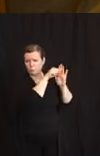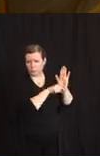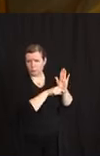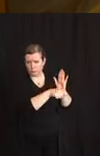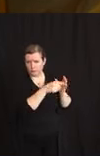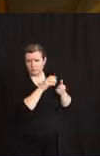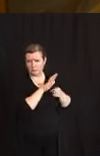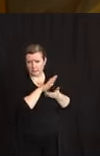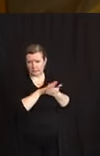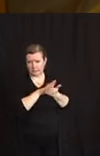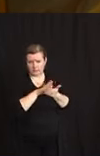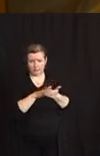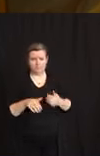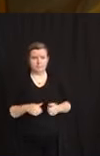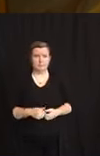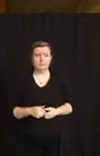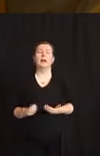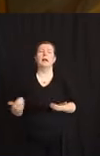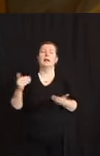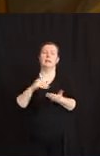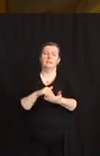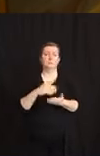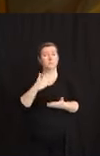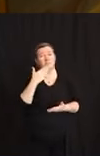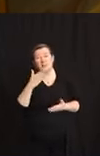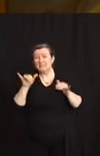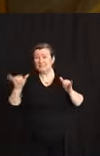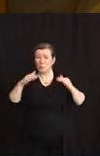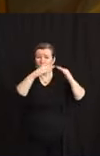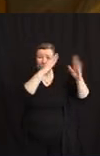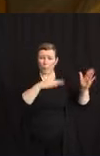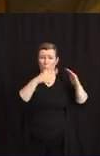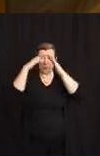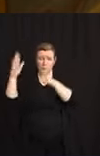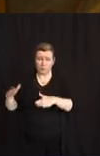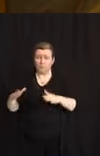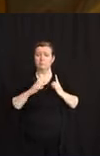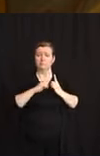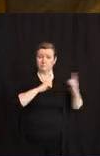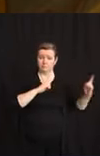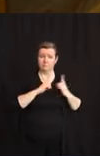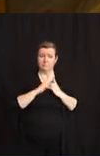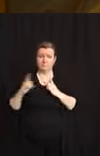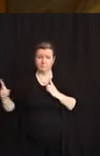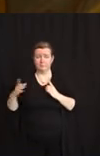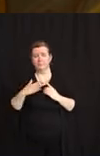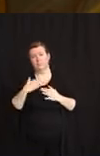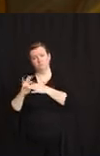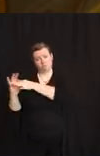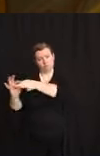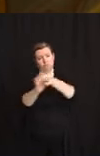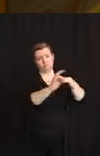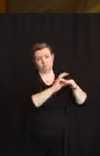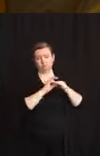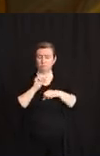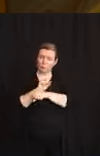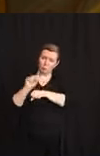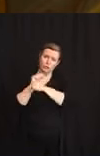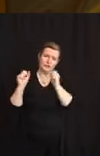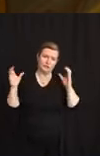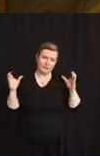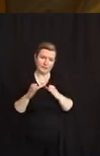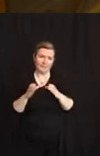and maintaining social distancing. Stand in social solidarity with all of us. Stay connected, stay safe,